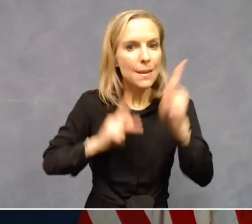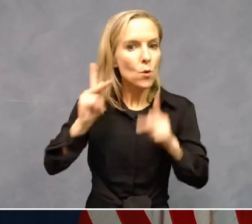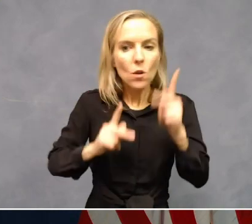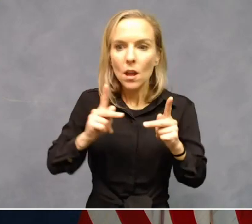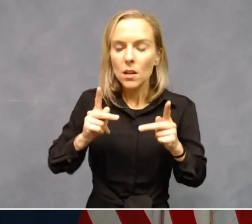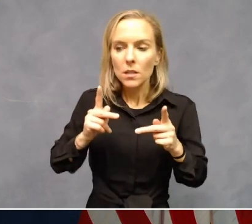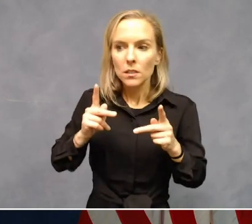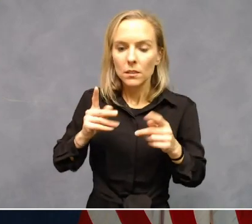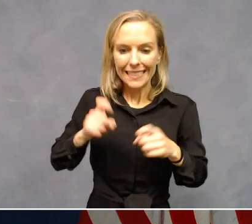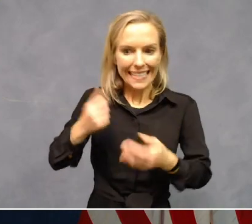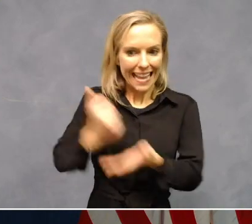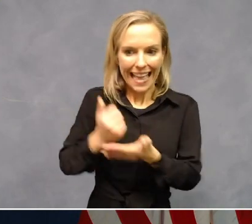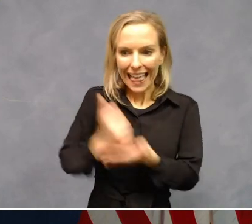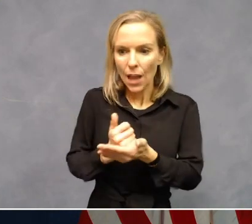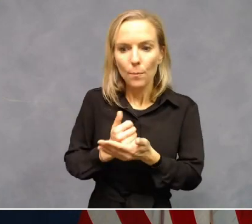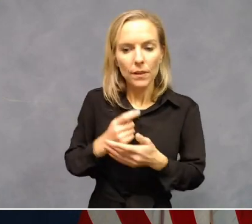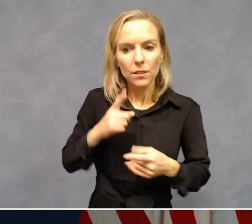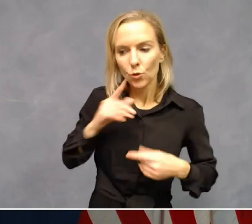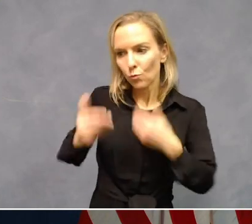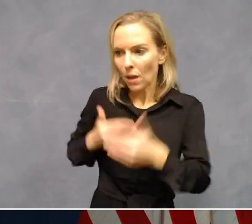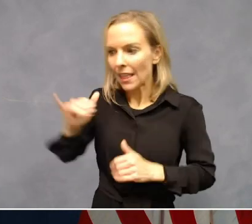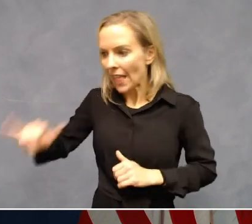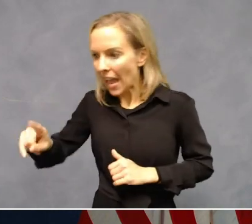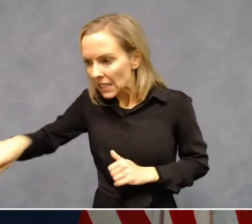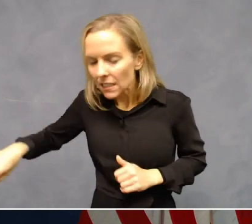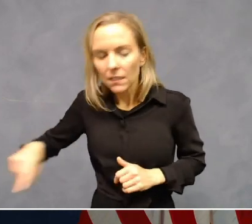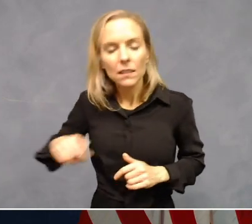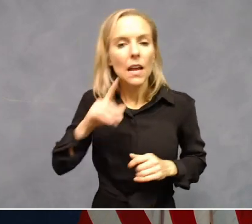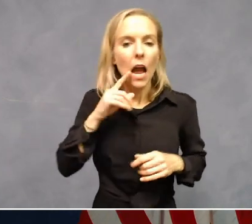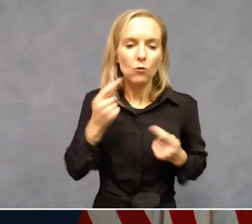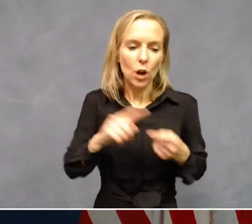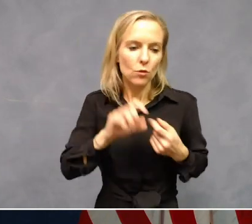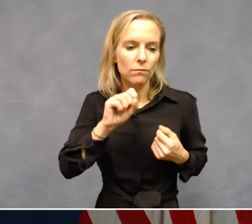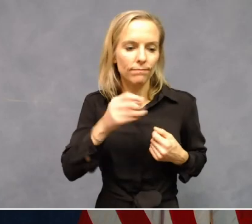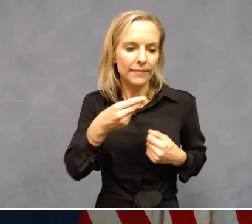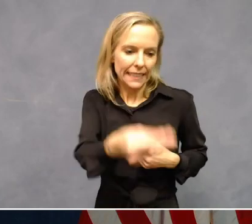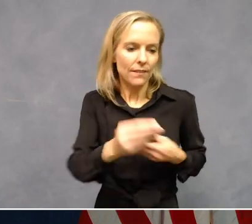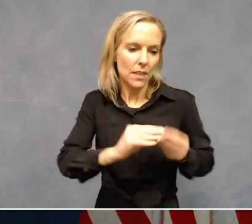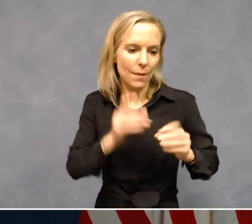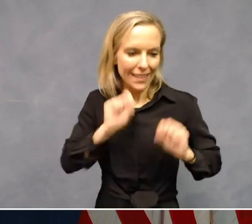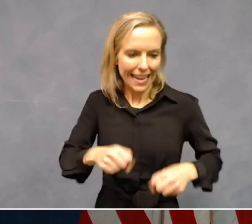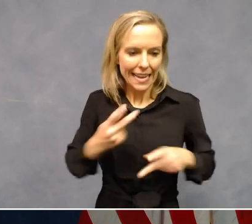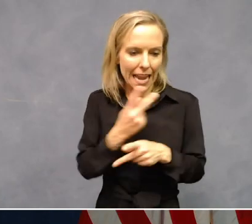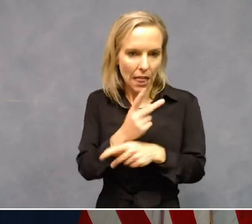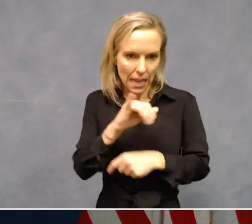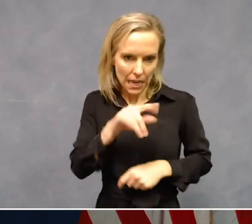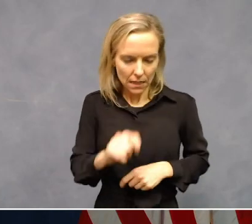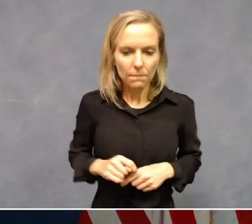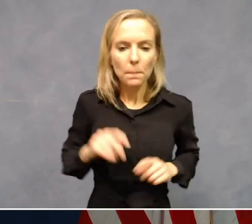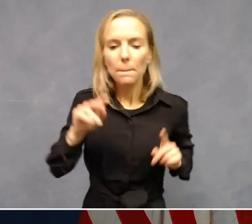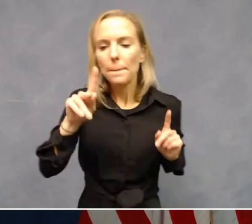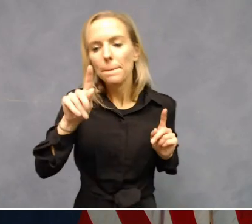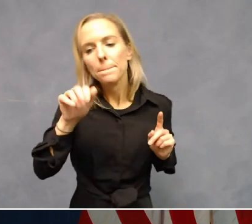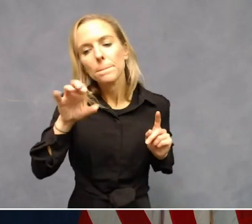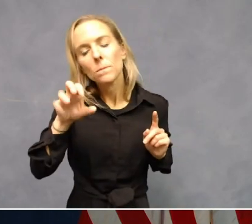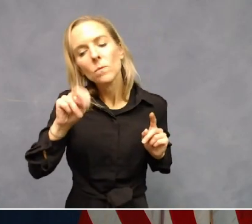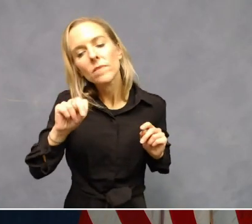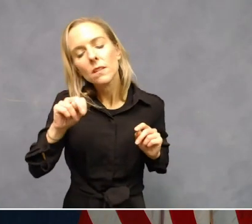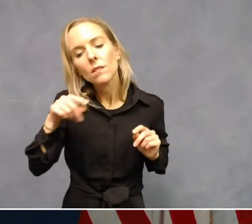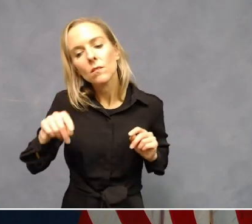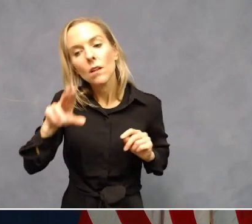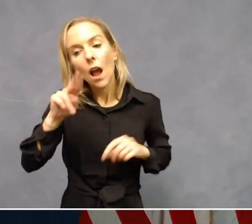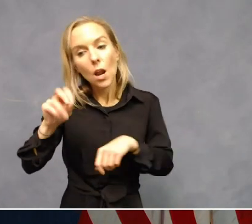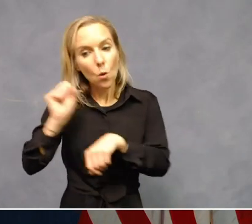can. But we'll try to get you a number if they can calculate that. Karen? Unemployment, for anyone who is overpaid, could